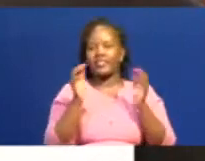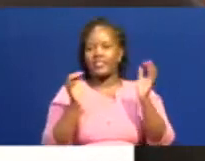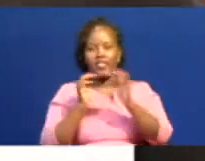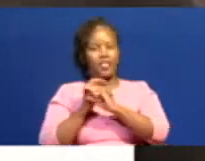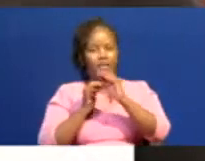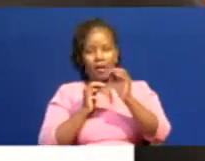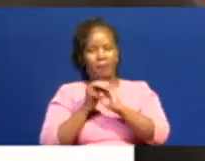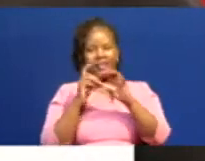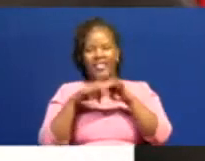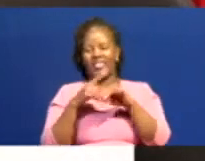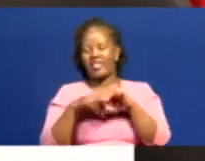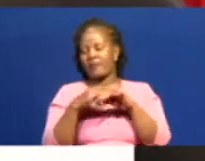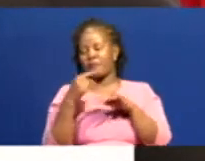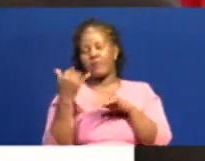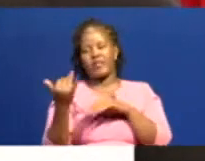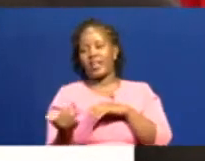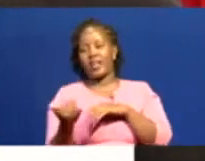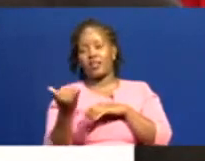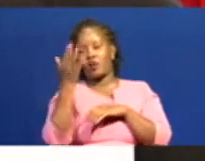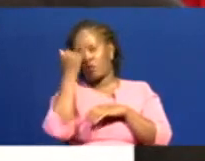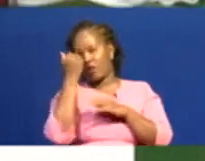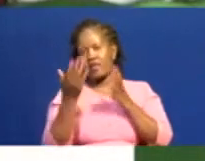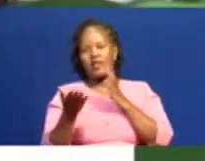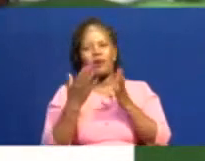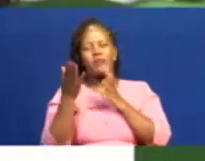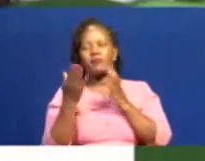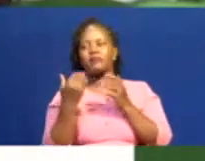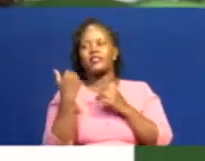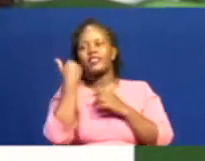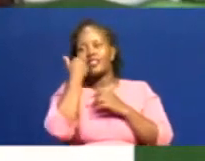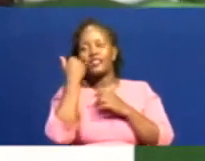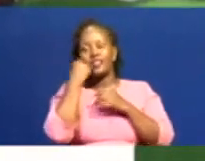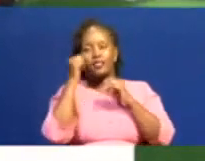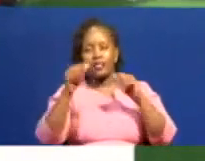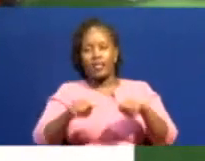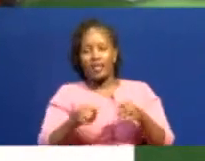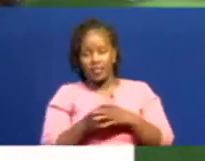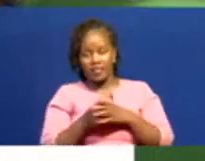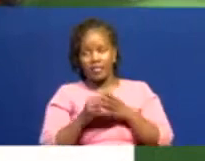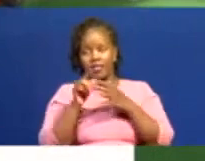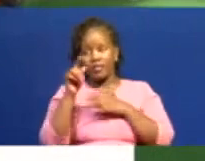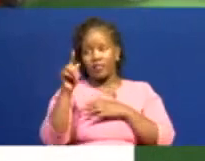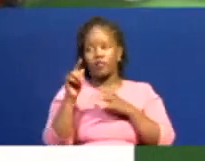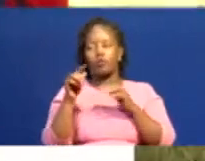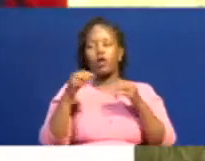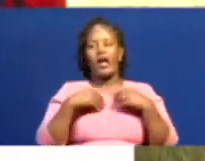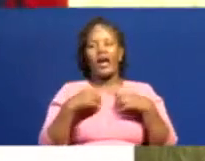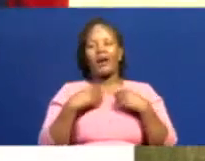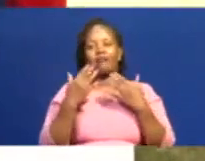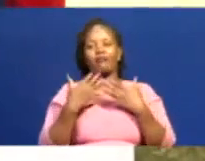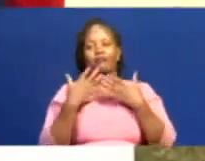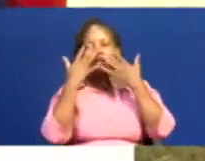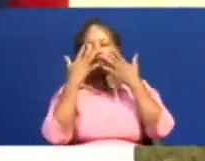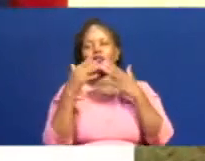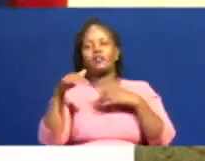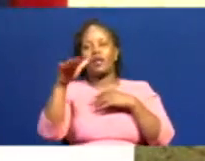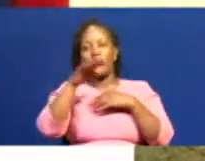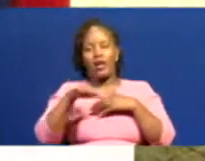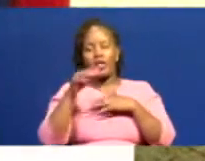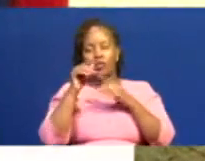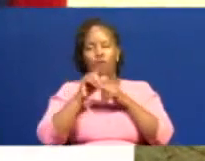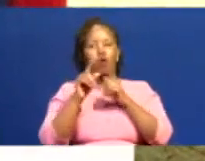they're still young, because they might pick up diseases. The well-insulated design prevents temperature fluctuations and external